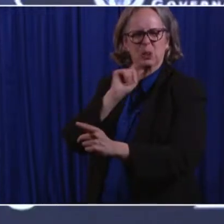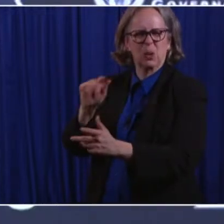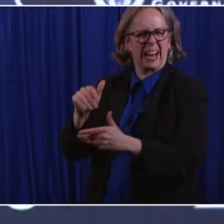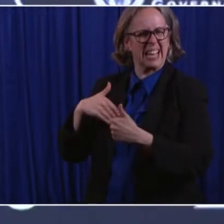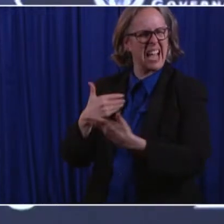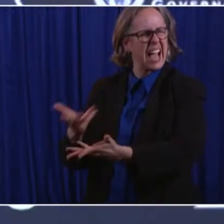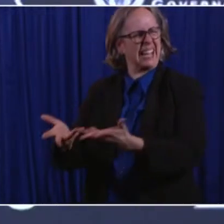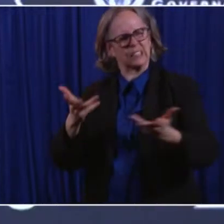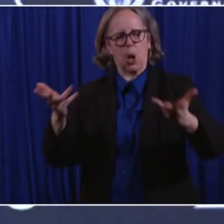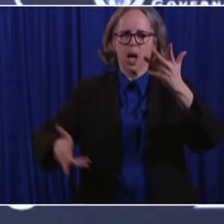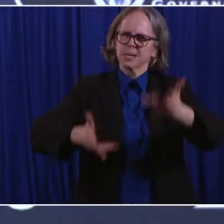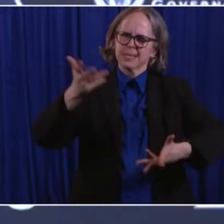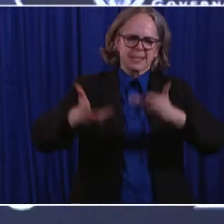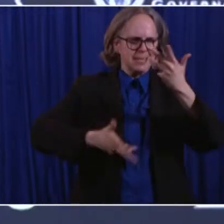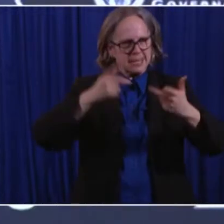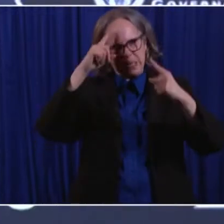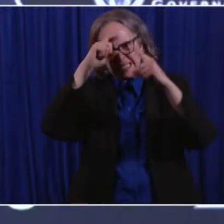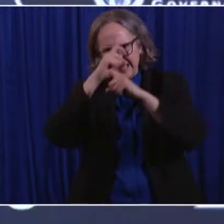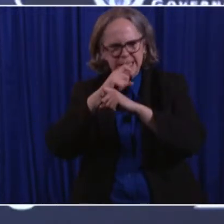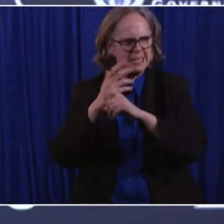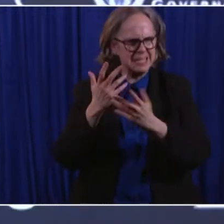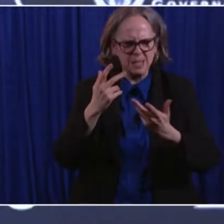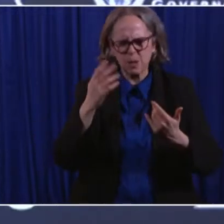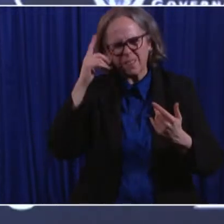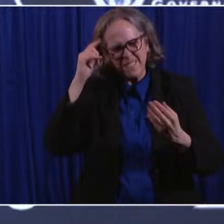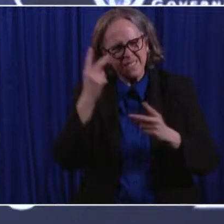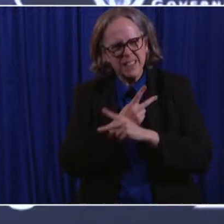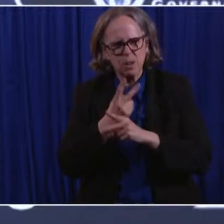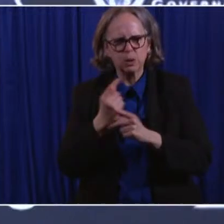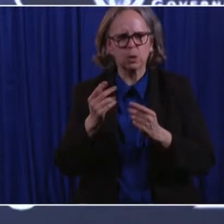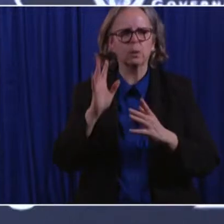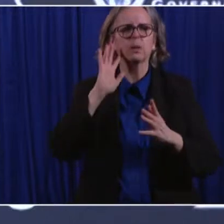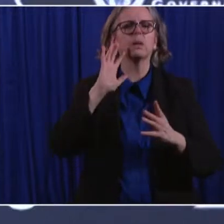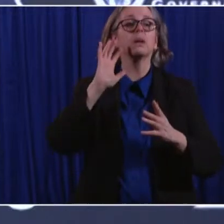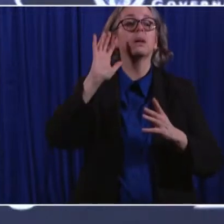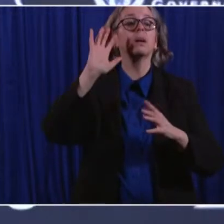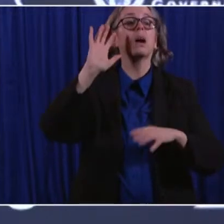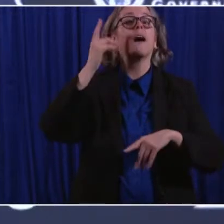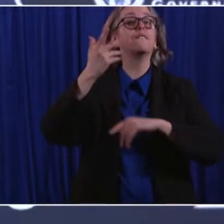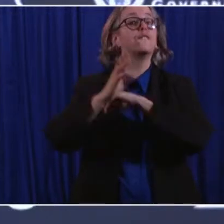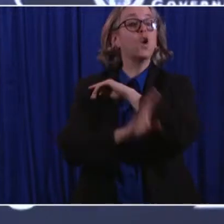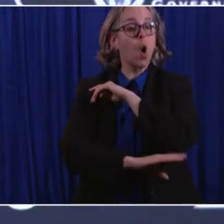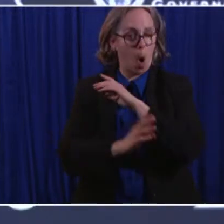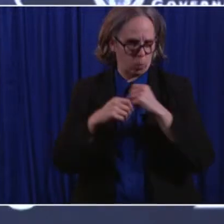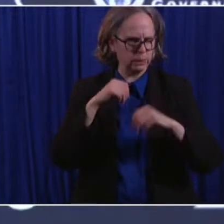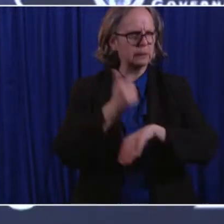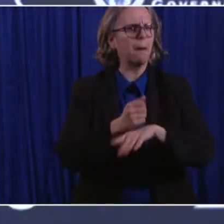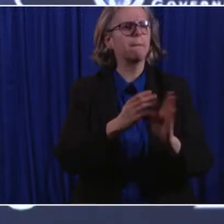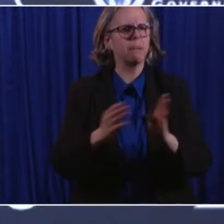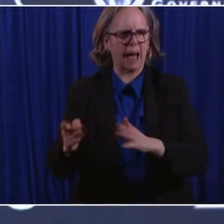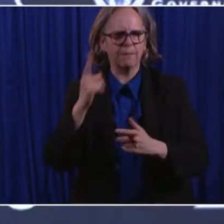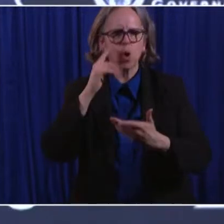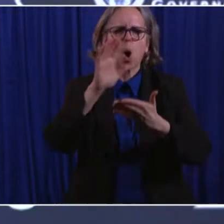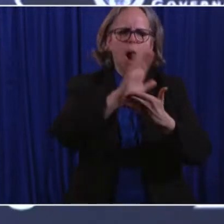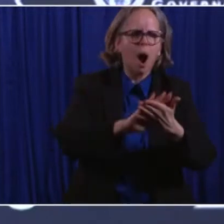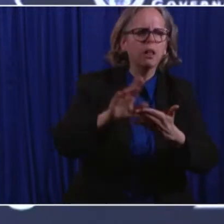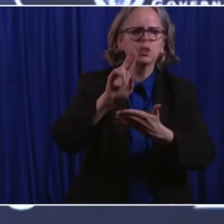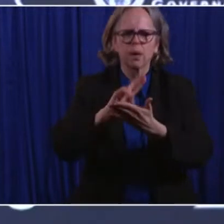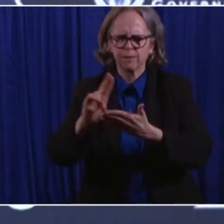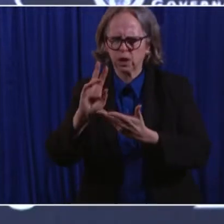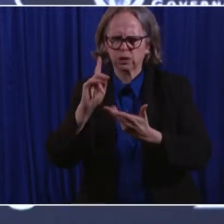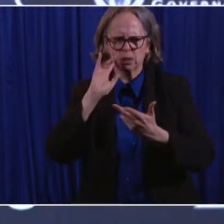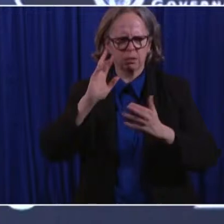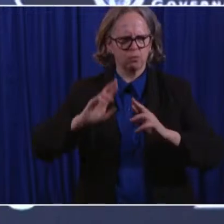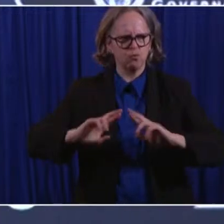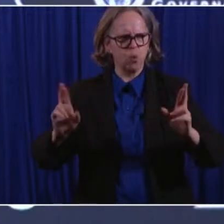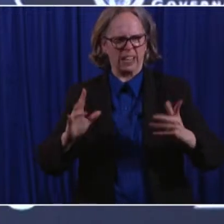universities for going back in the fall, very, very, very aggressive vaccination